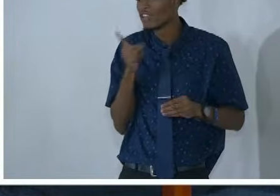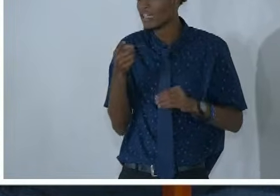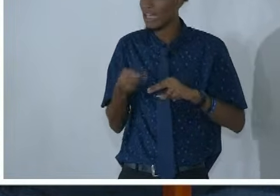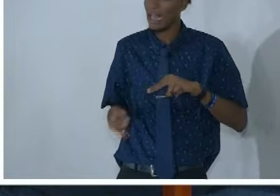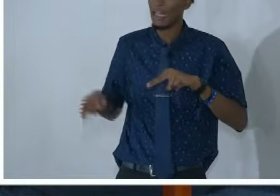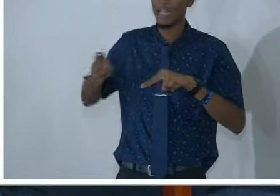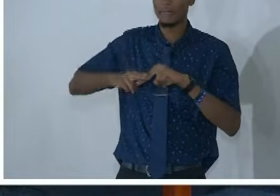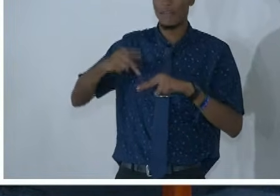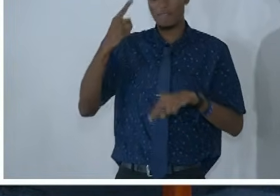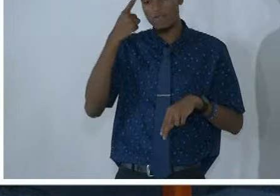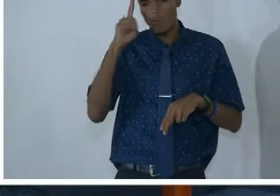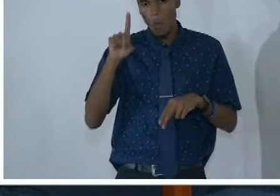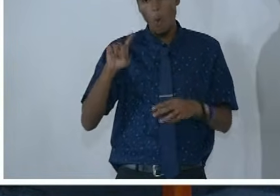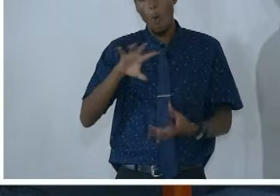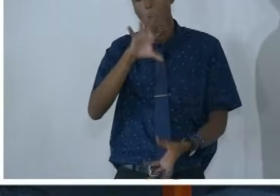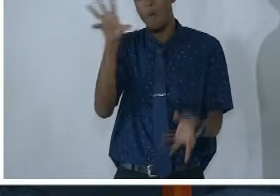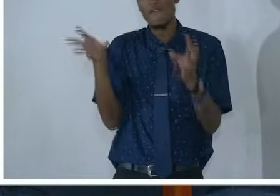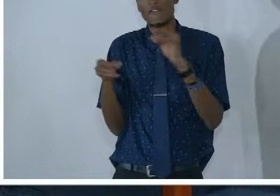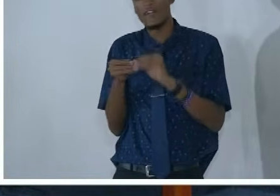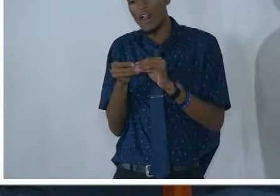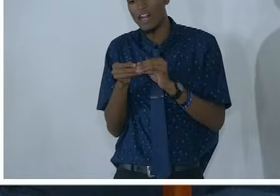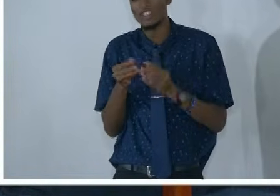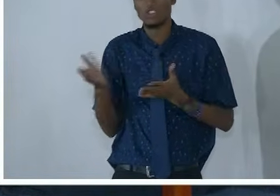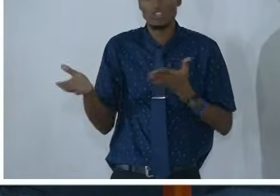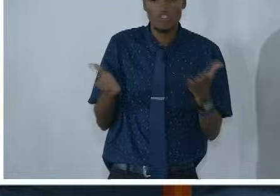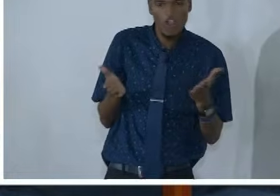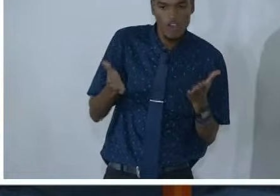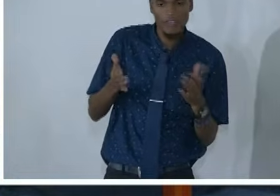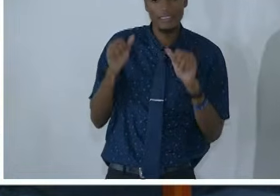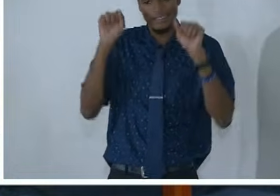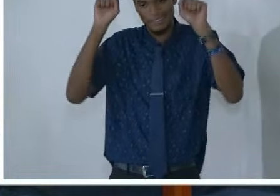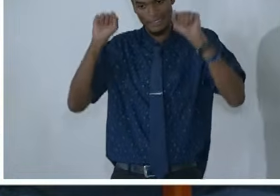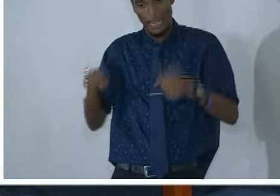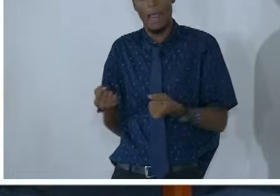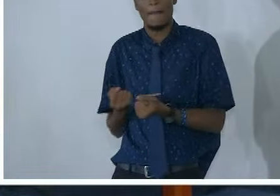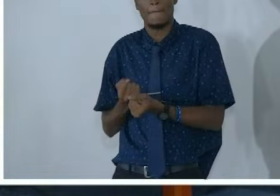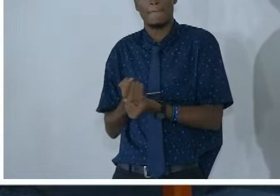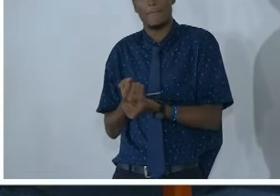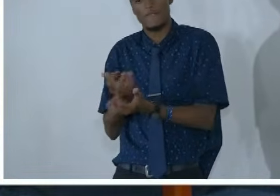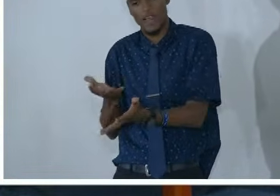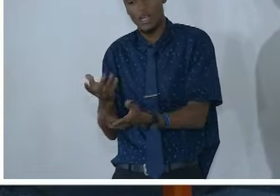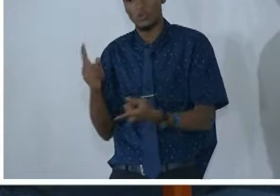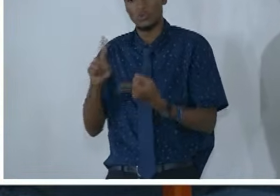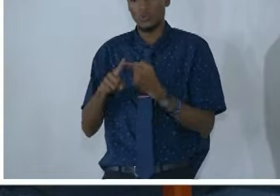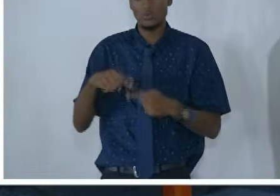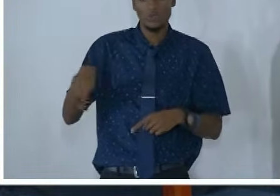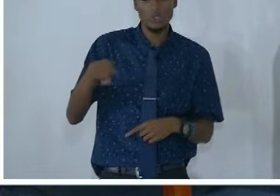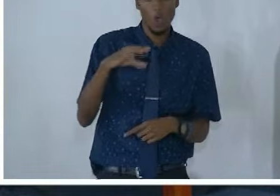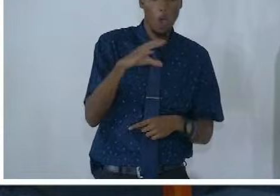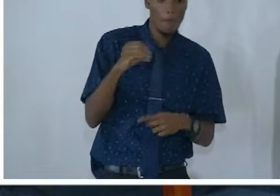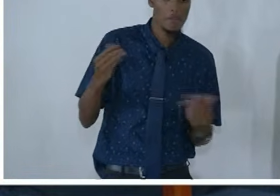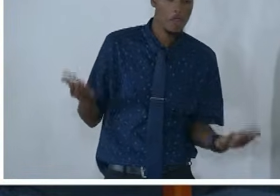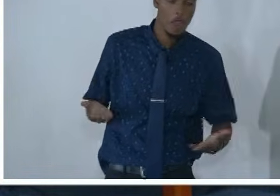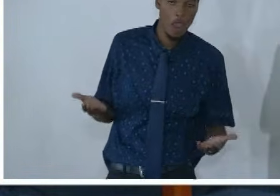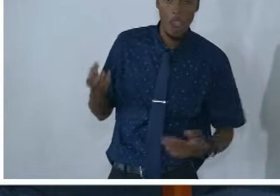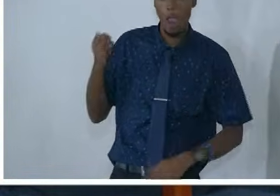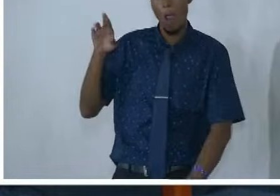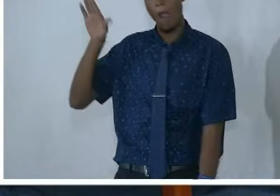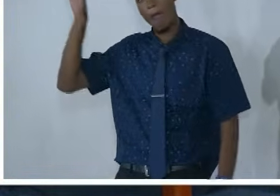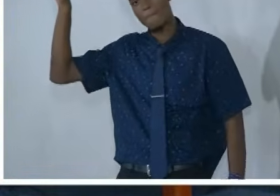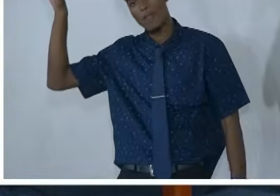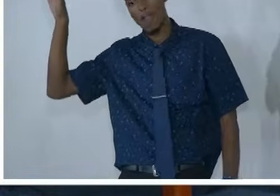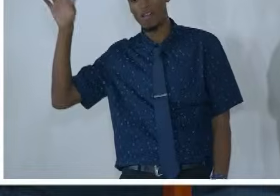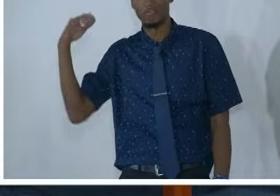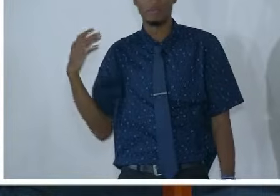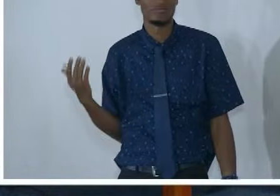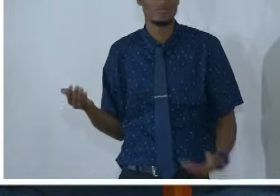the overall array of services that can be provided to companies here and abroad and cross-border transactions and